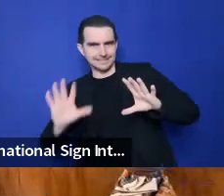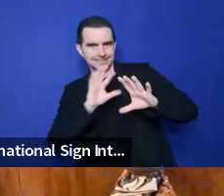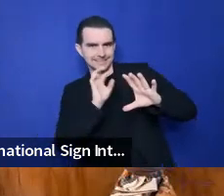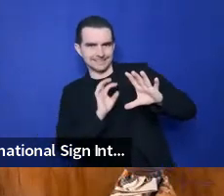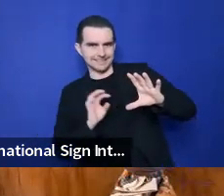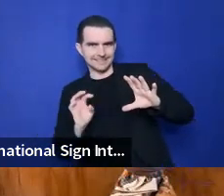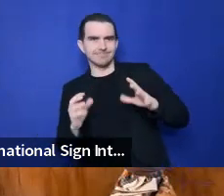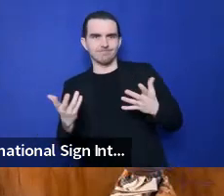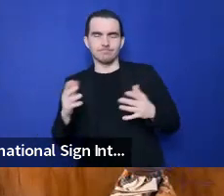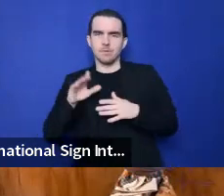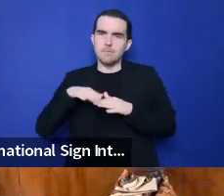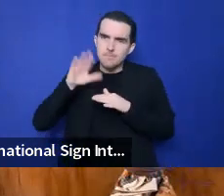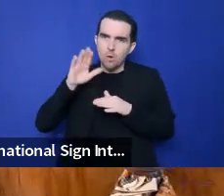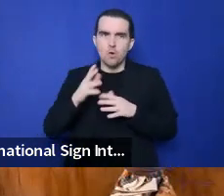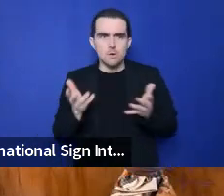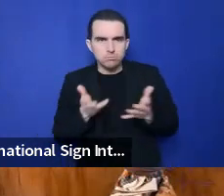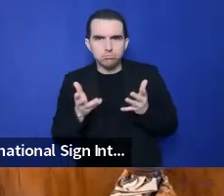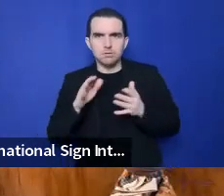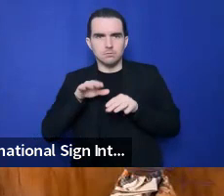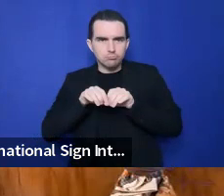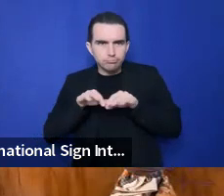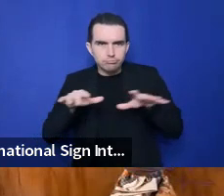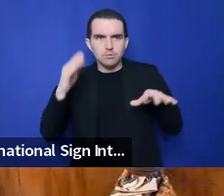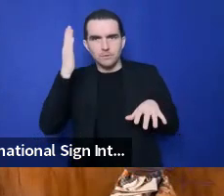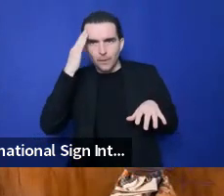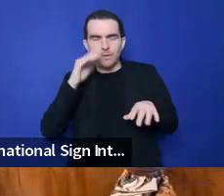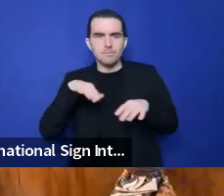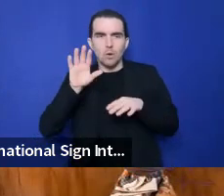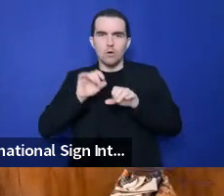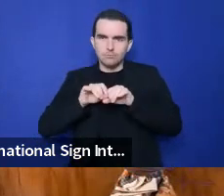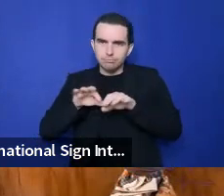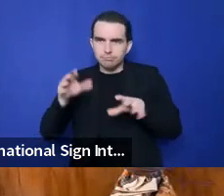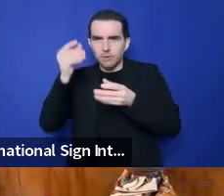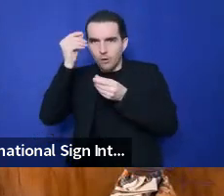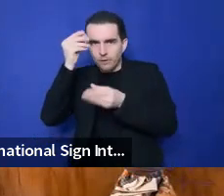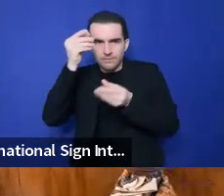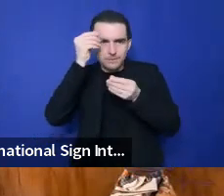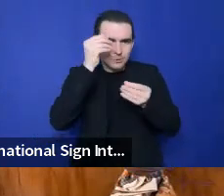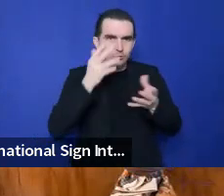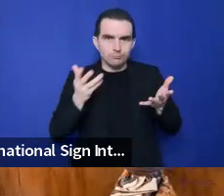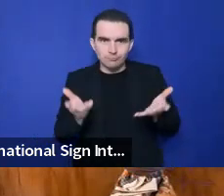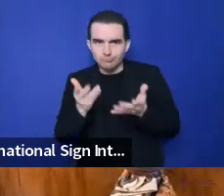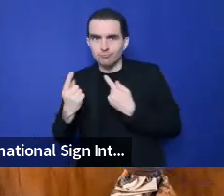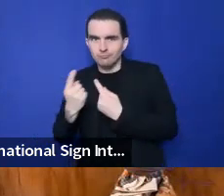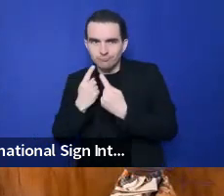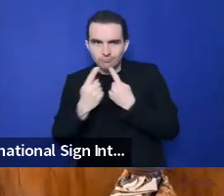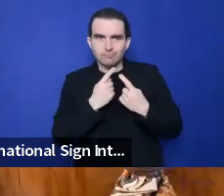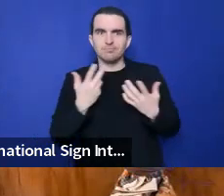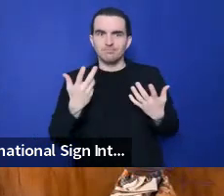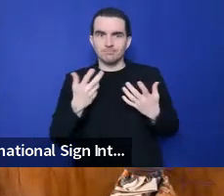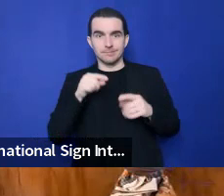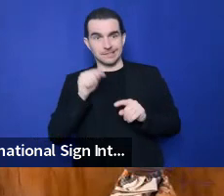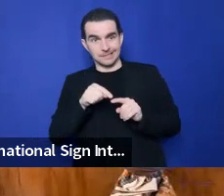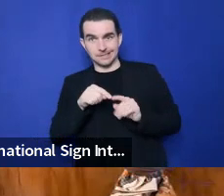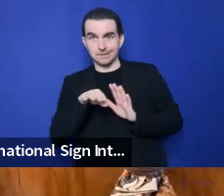pilot can be a tool for deepening community support, with some of those family members who benefited giving back through volunteer work for